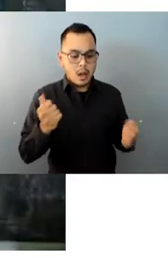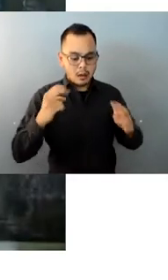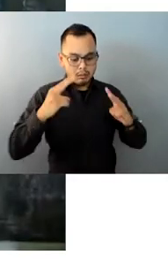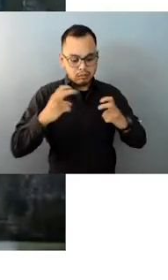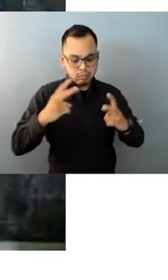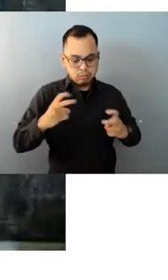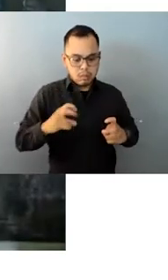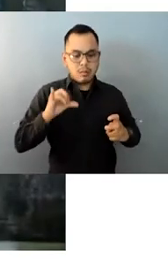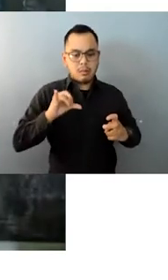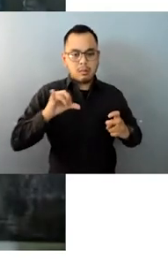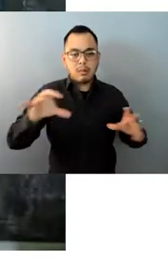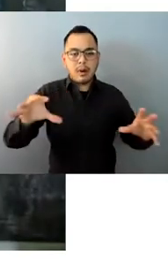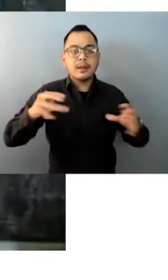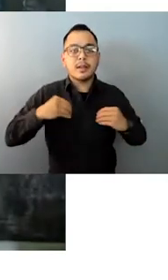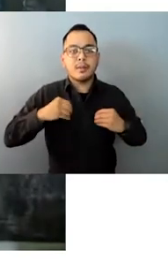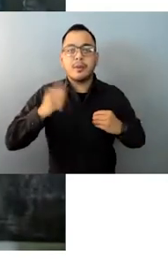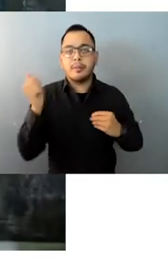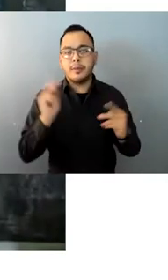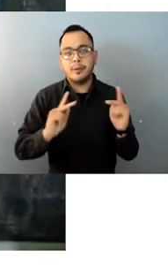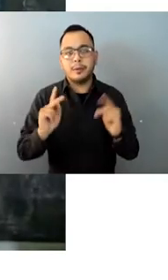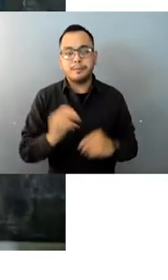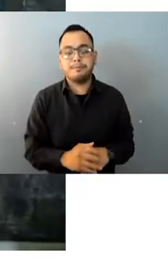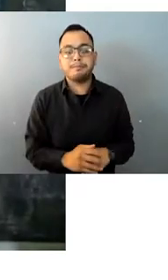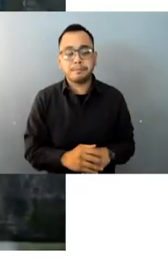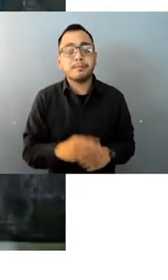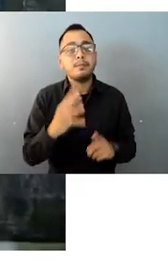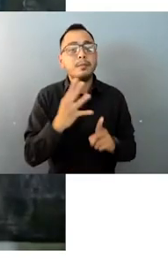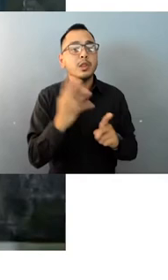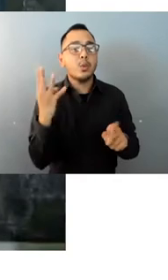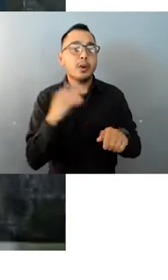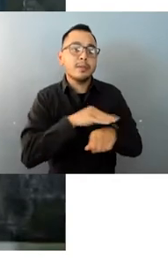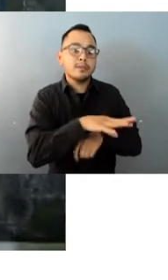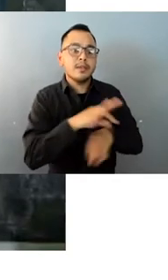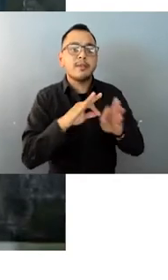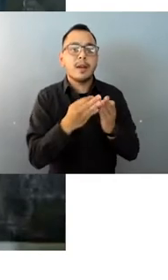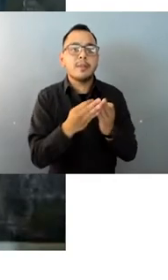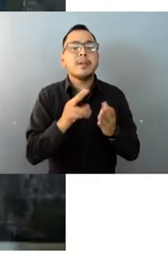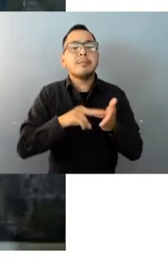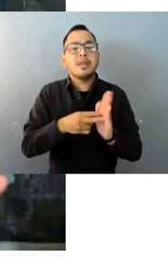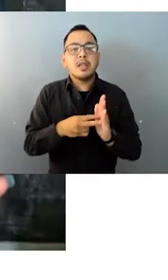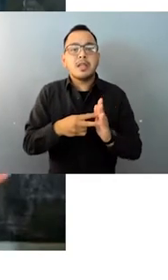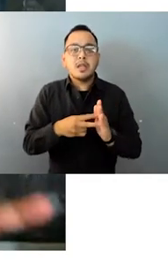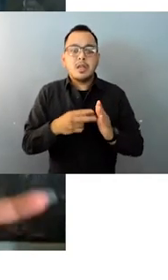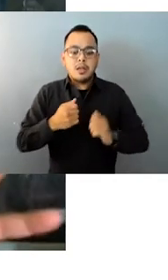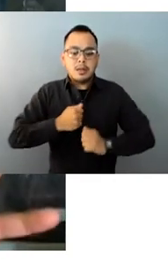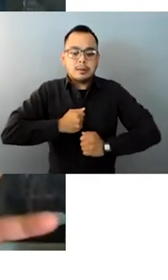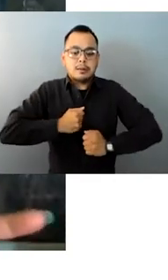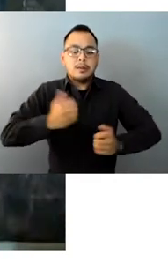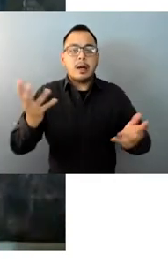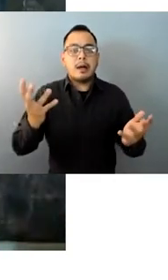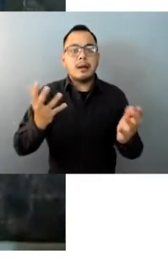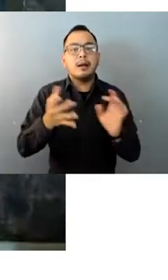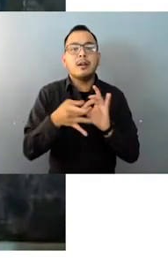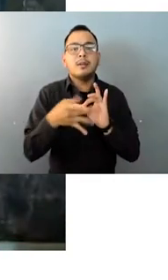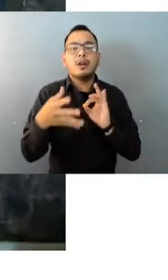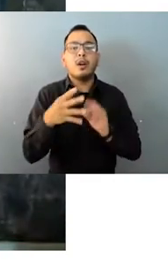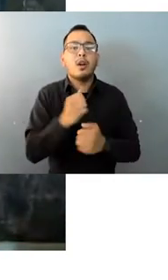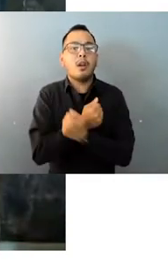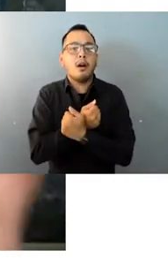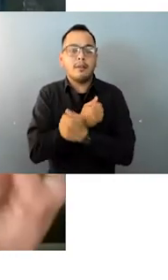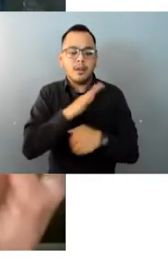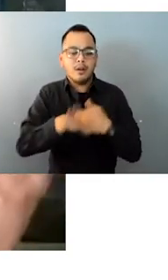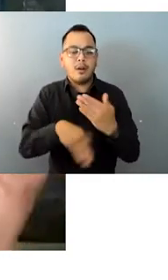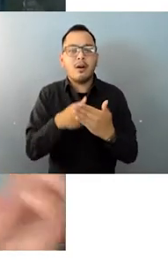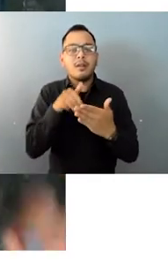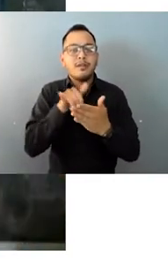and openly embrace others. Queering family means unleashing love and all of